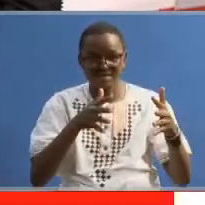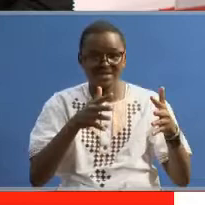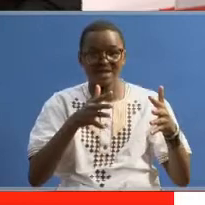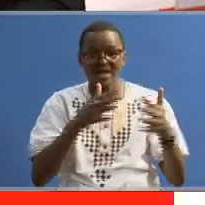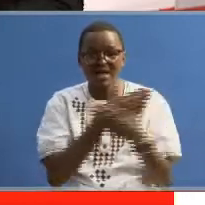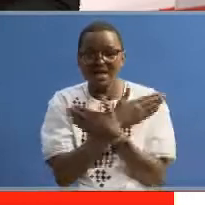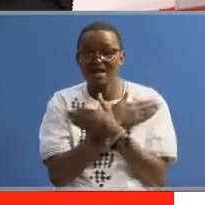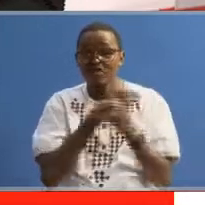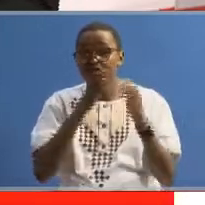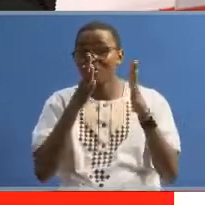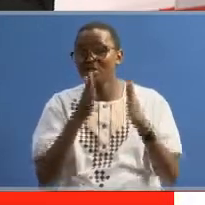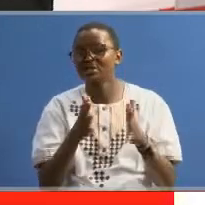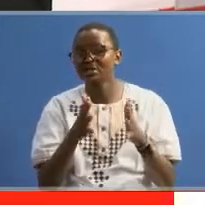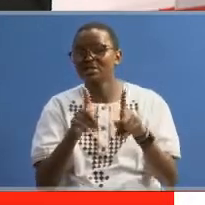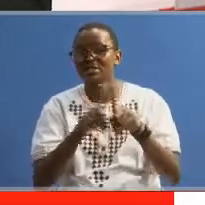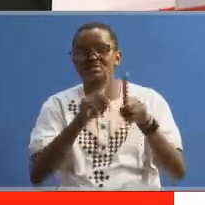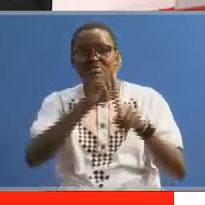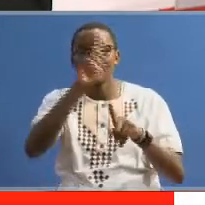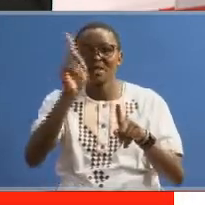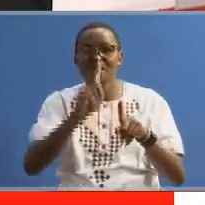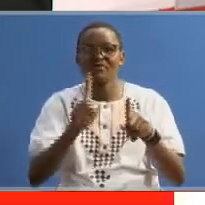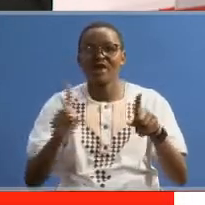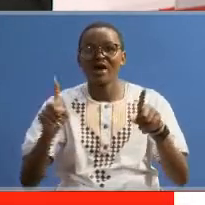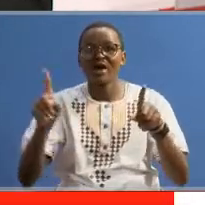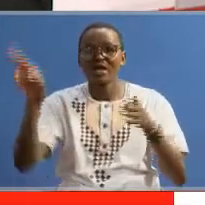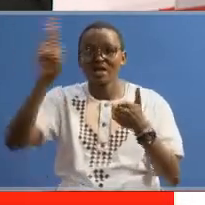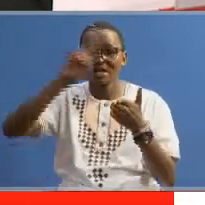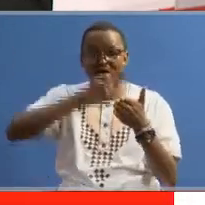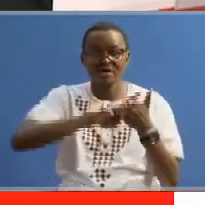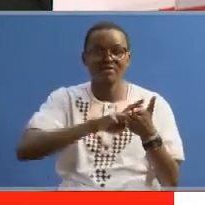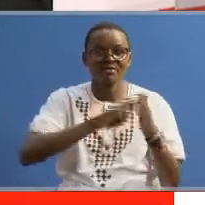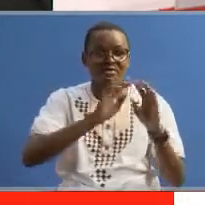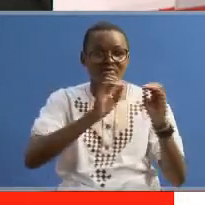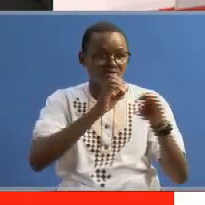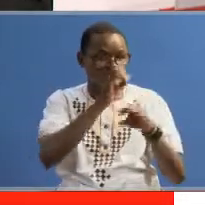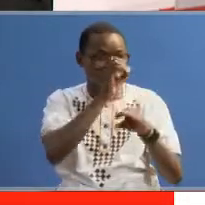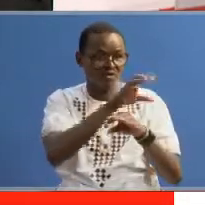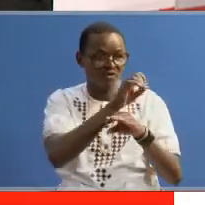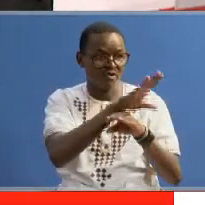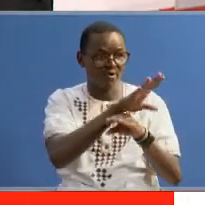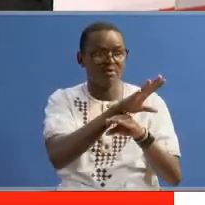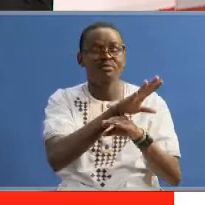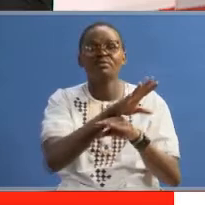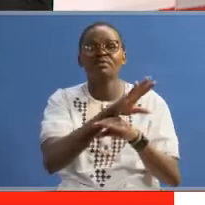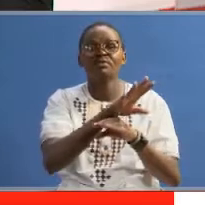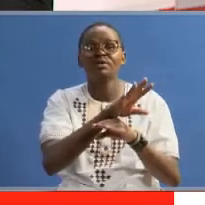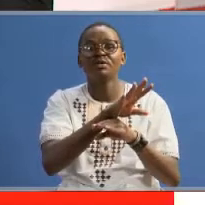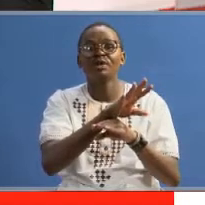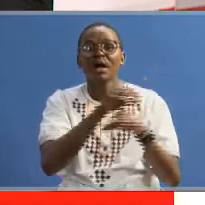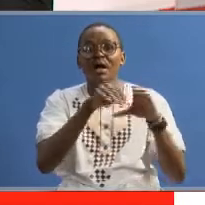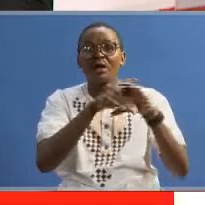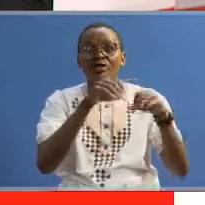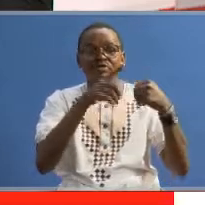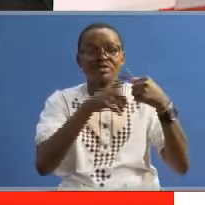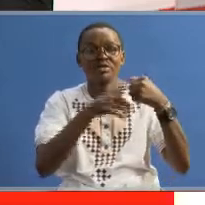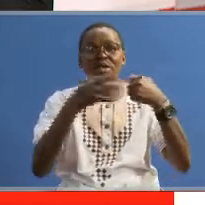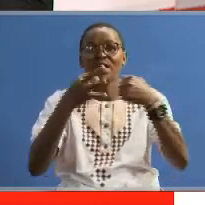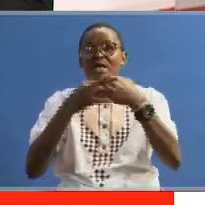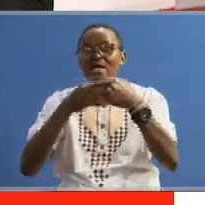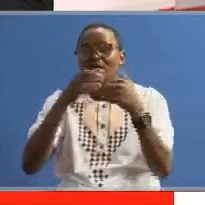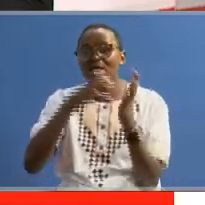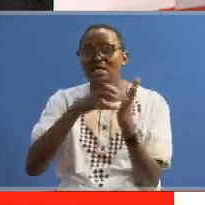of them 5 years ago, and they had never recovered. So we took them through counseling first of all. And out of those 68